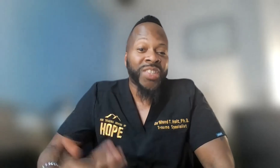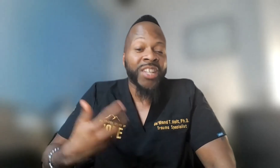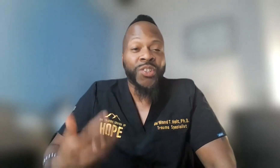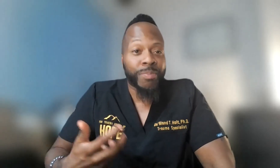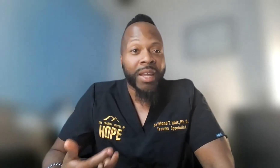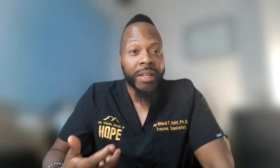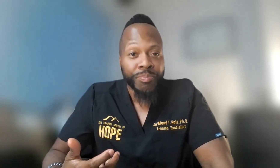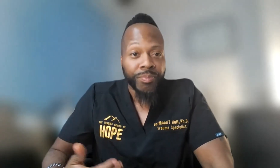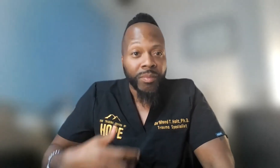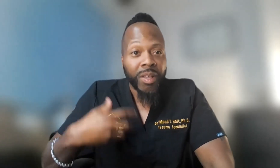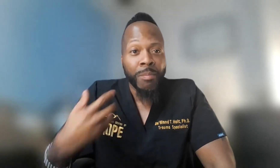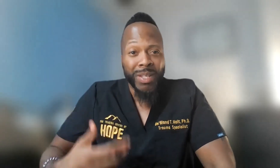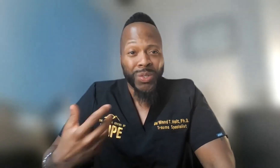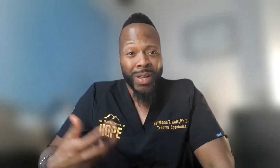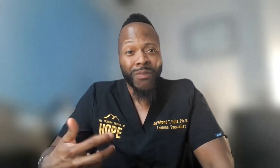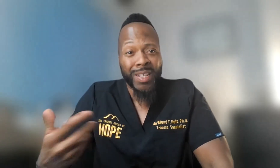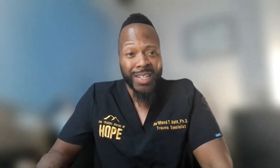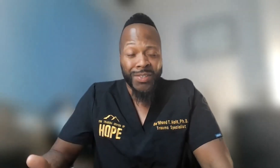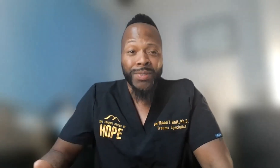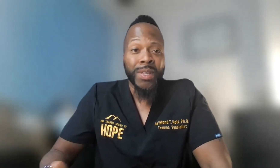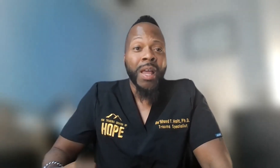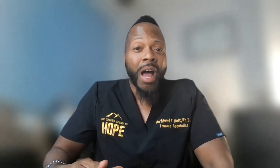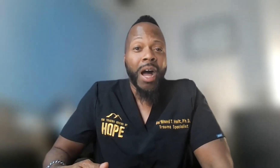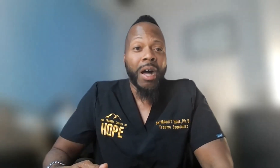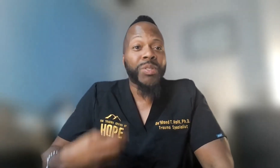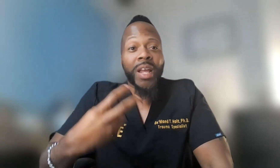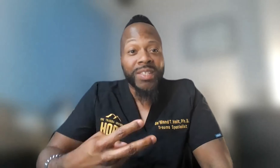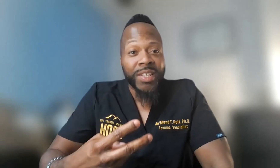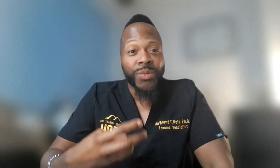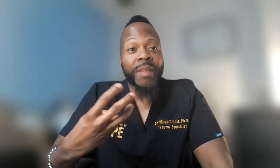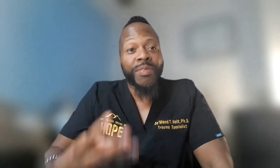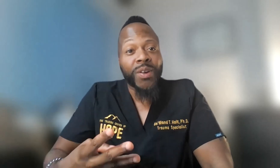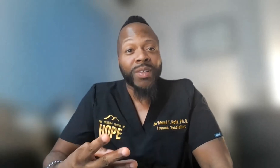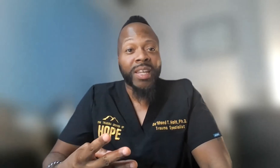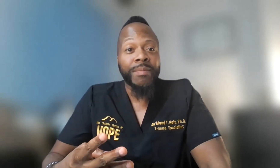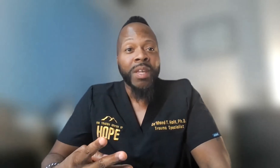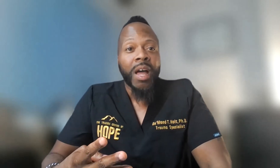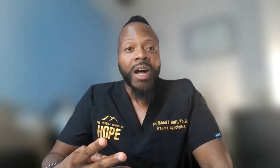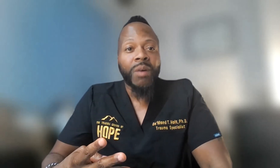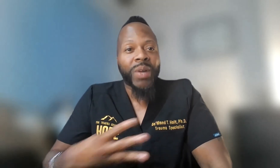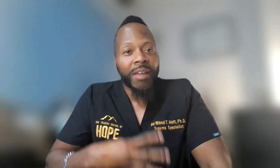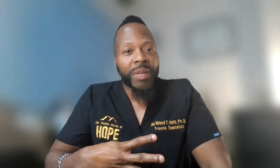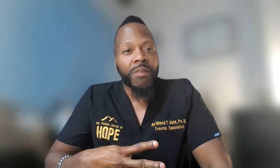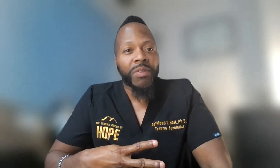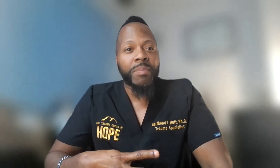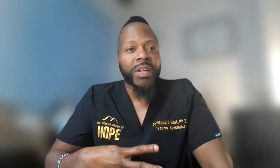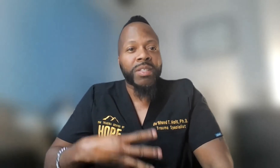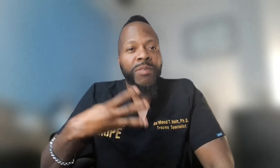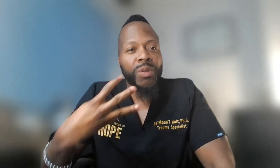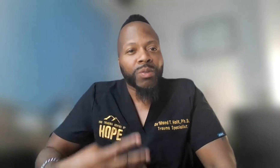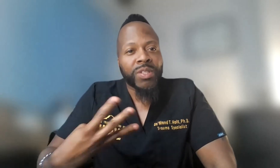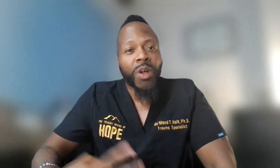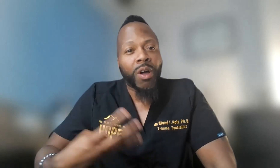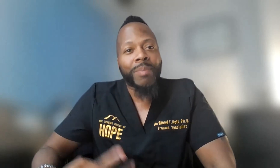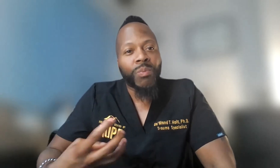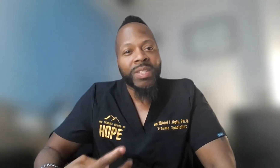these exacerbated mental health conditions. So that's an issue. Then thirdly, we have to be careful of that, because